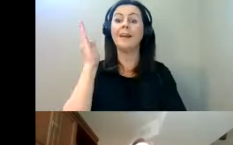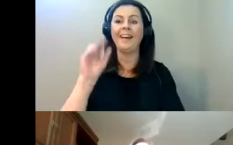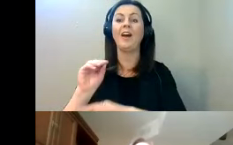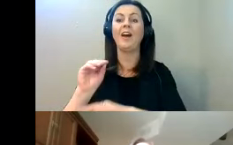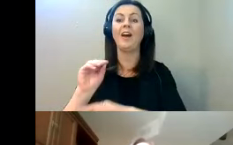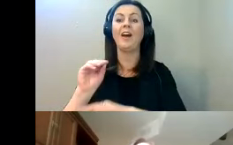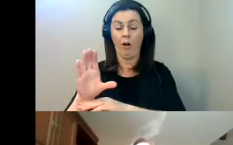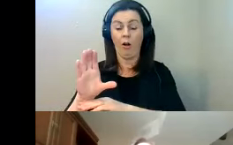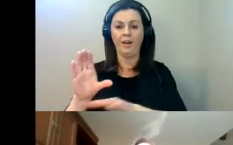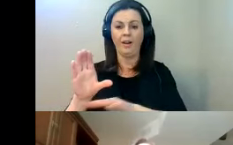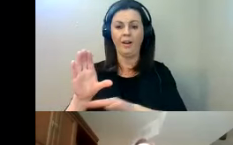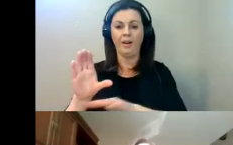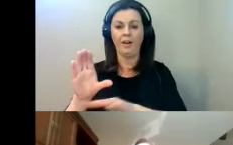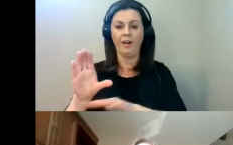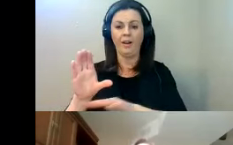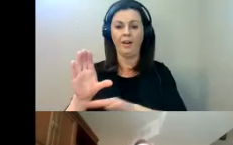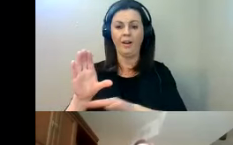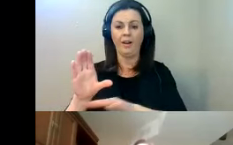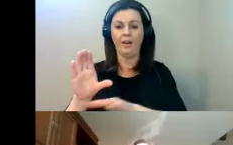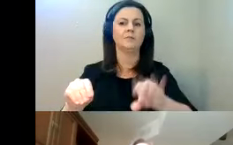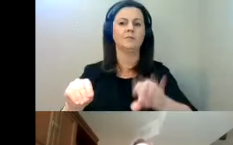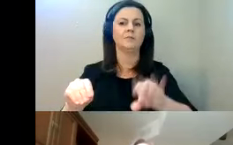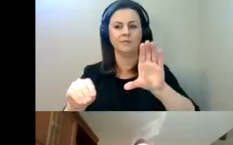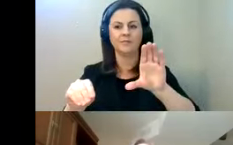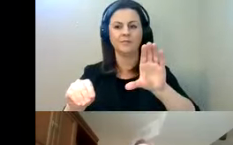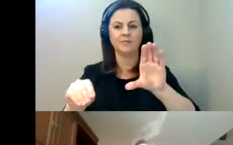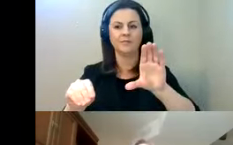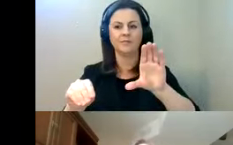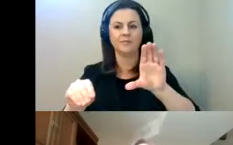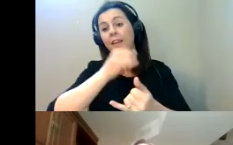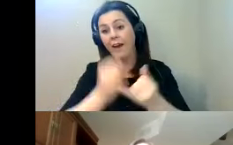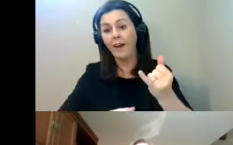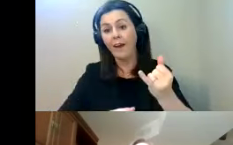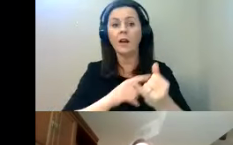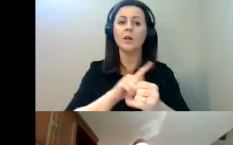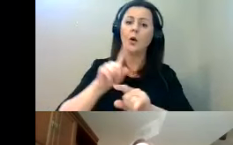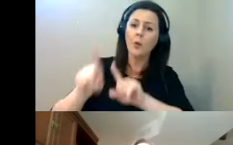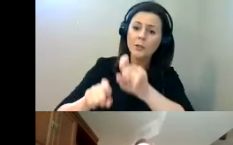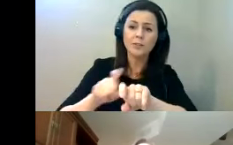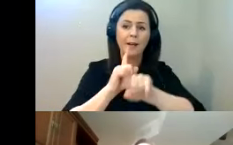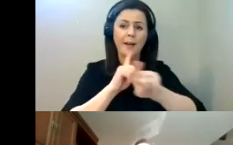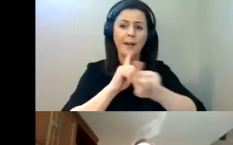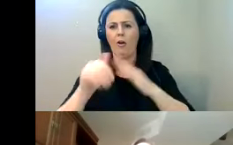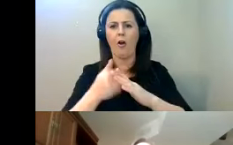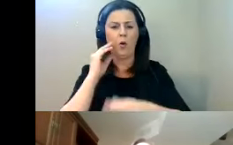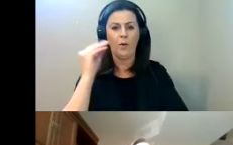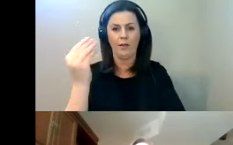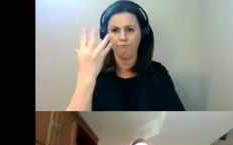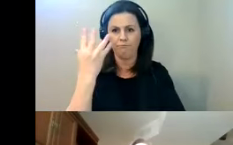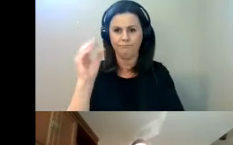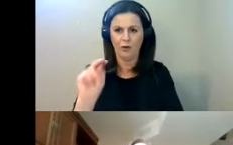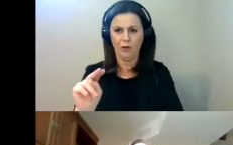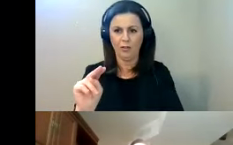session, we will show everyone's video so you can see the speakers when you want to ask them their question. Our ASL